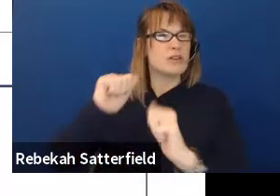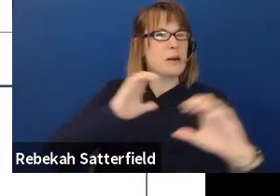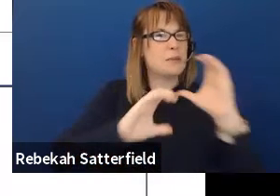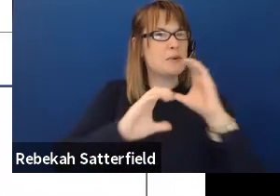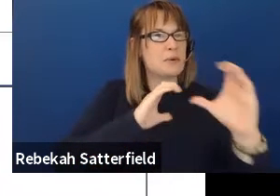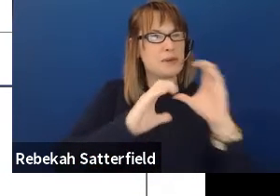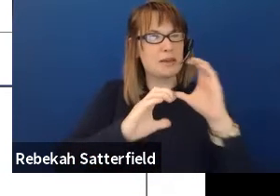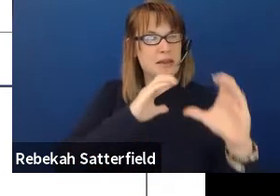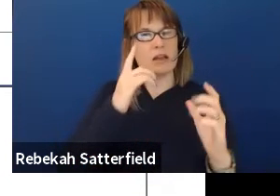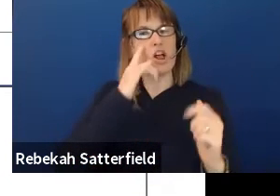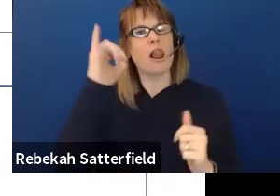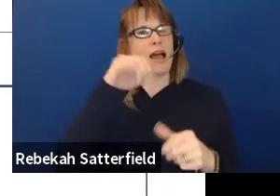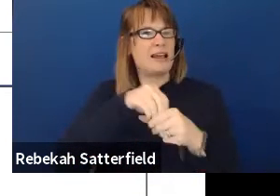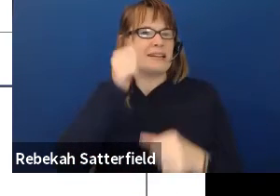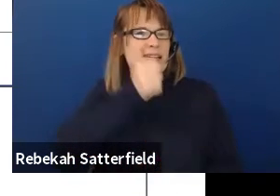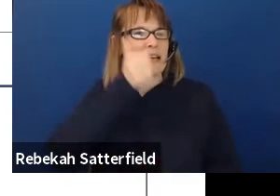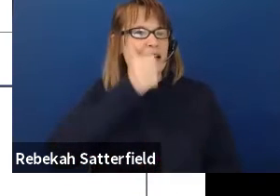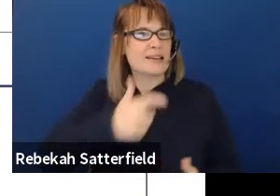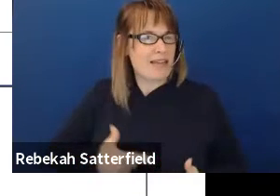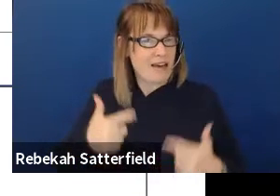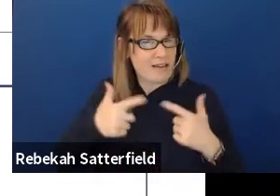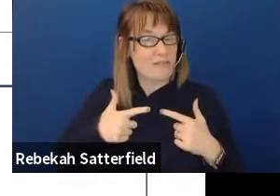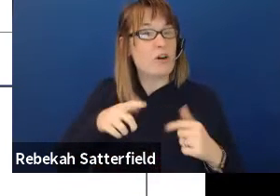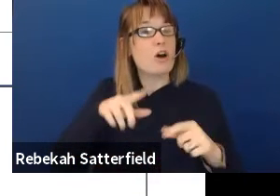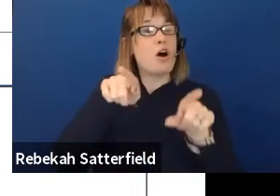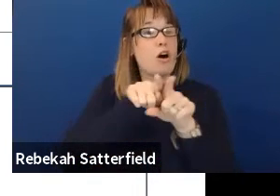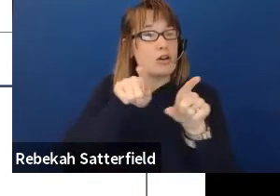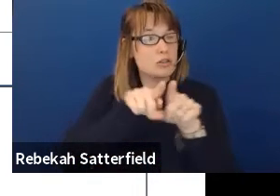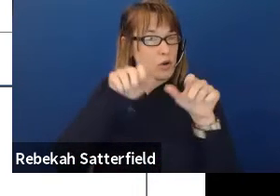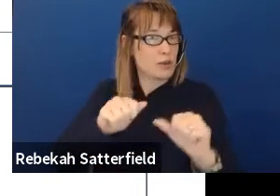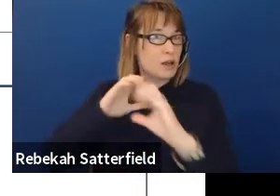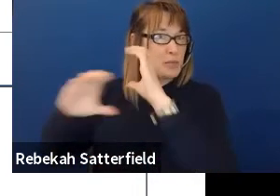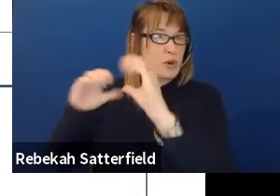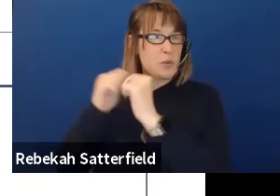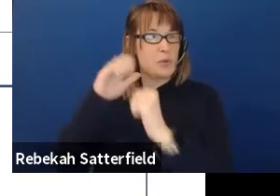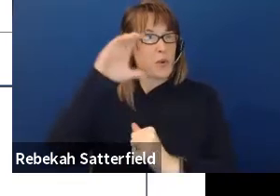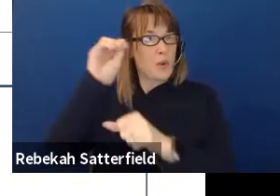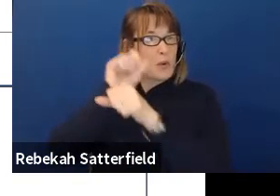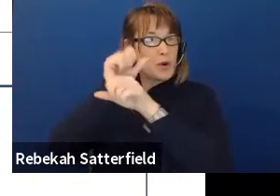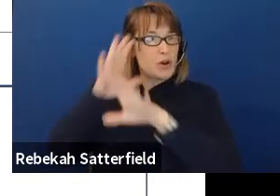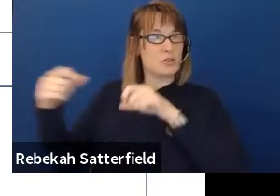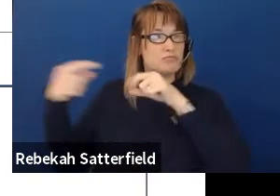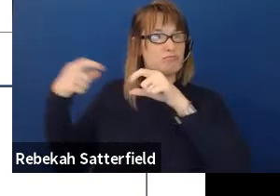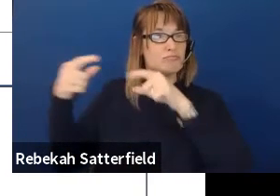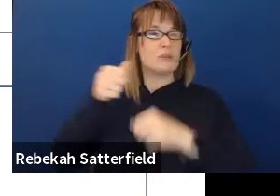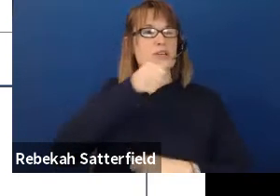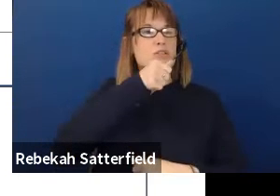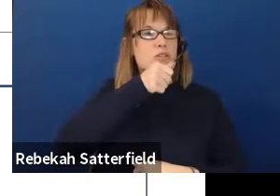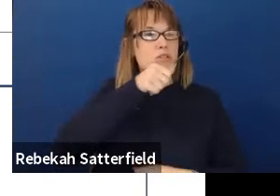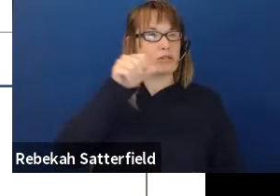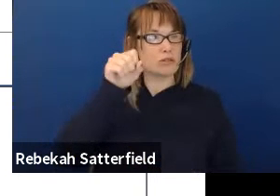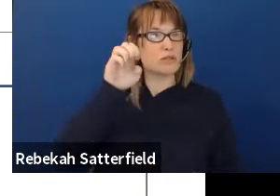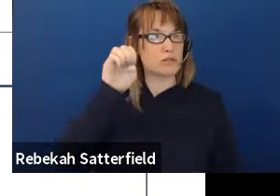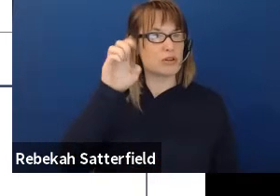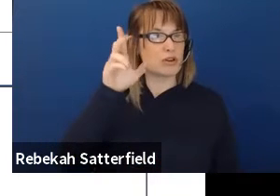platform enables clinicians to communicate with colleagues securely via virtual visit and secure messaging on any